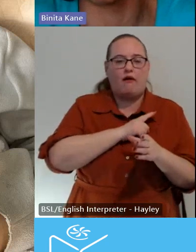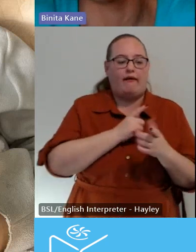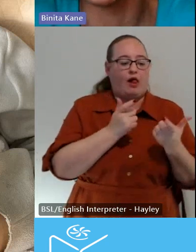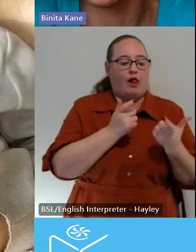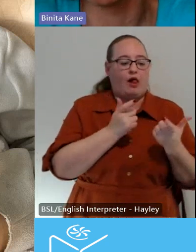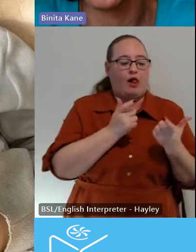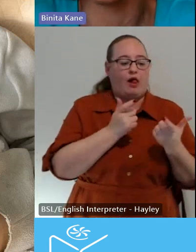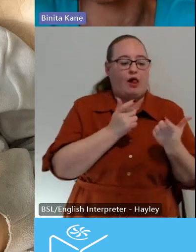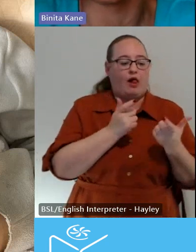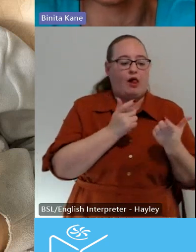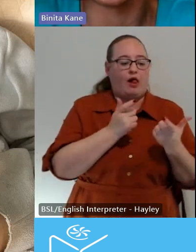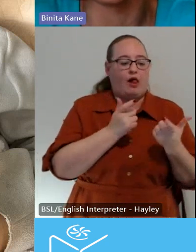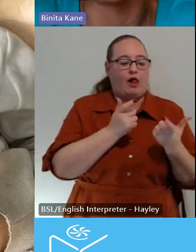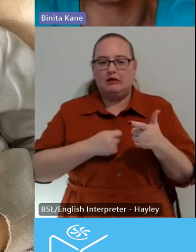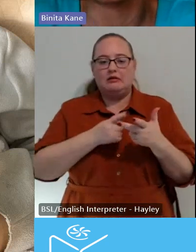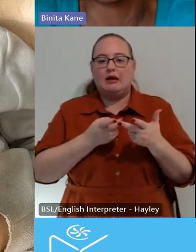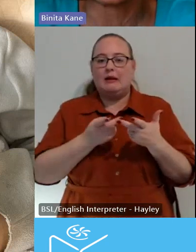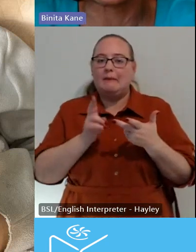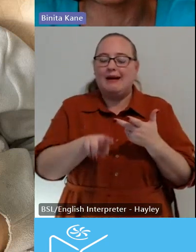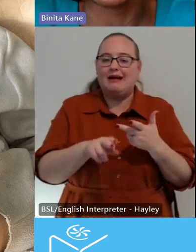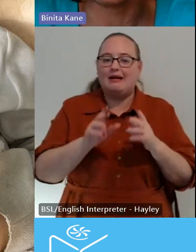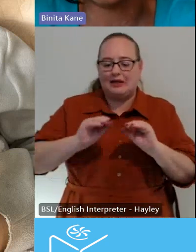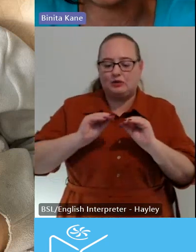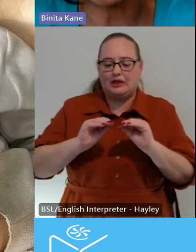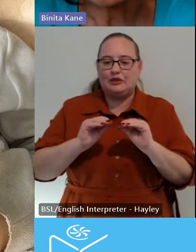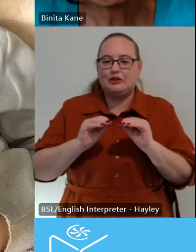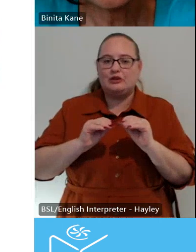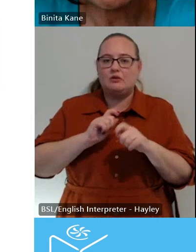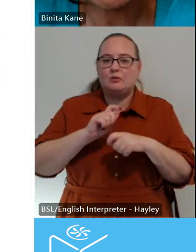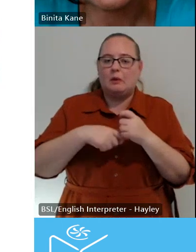doing a sort of a graduated return into education. Next slide.